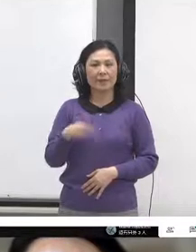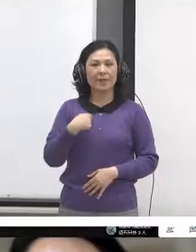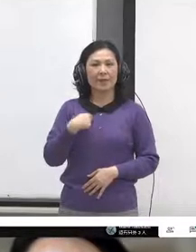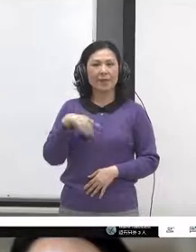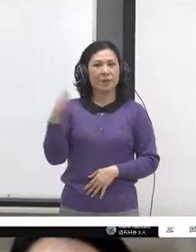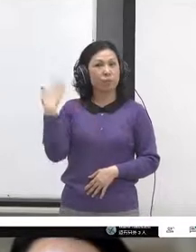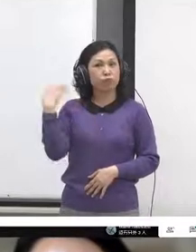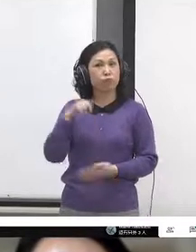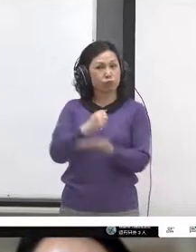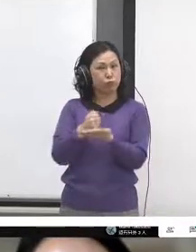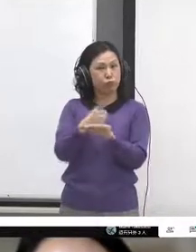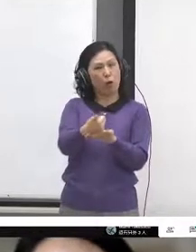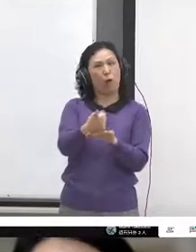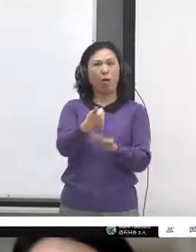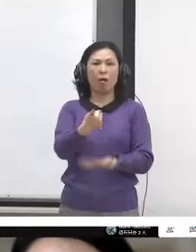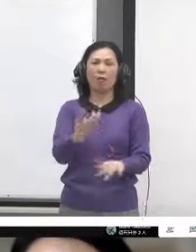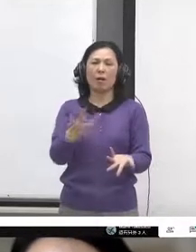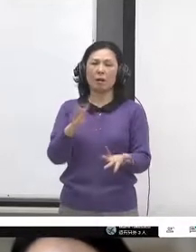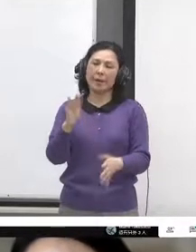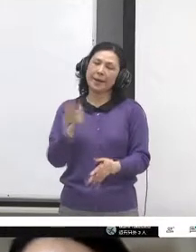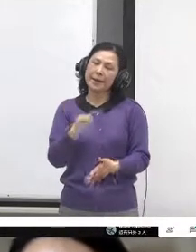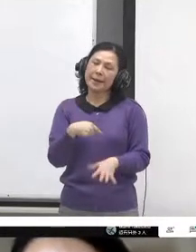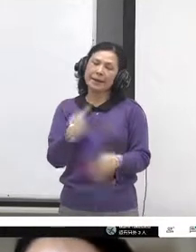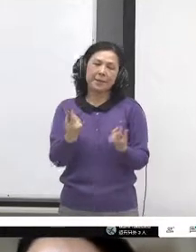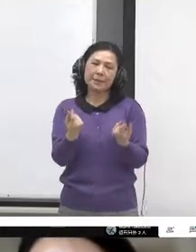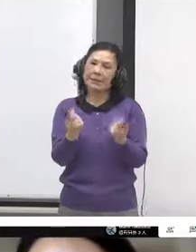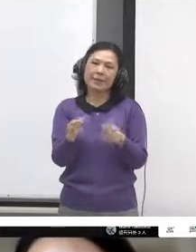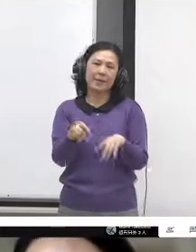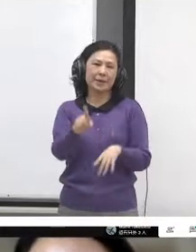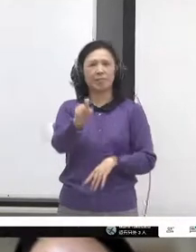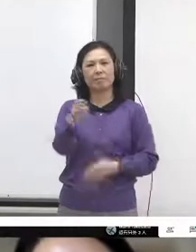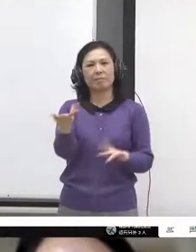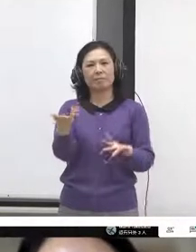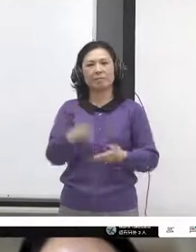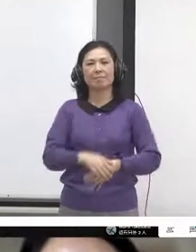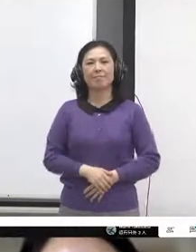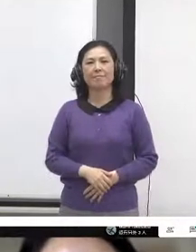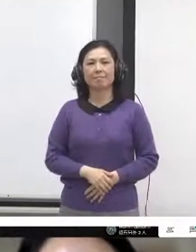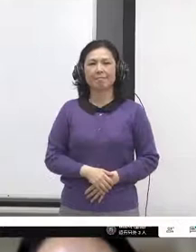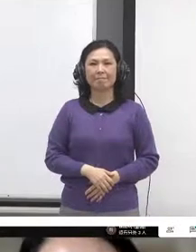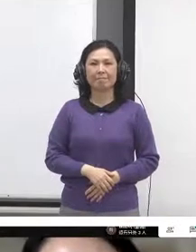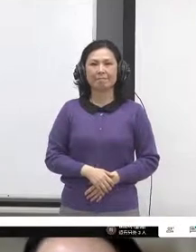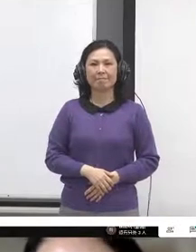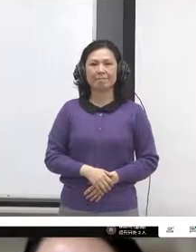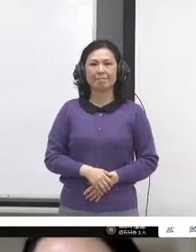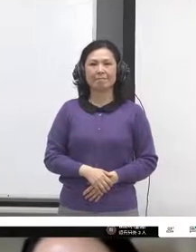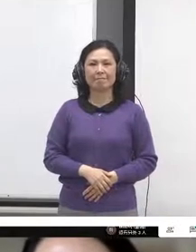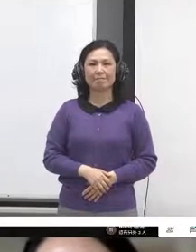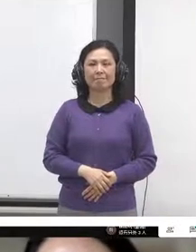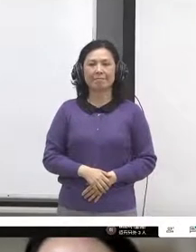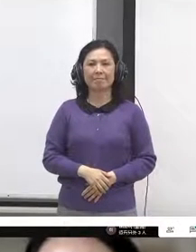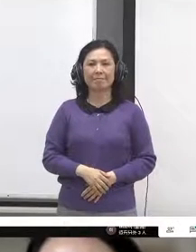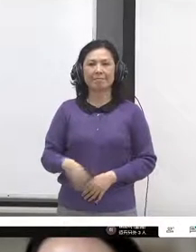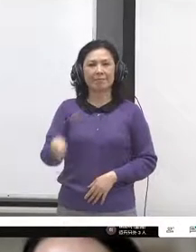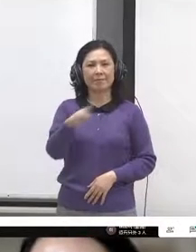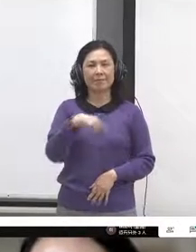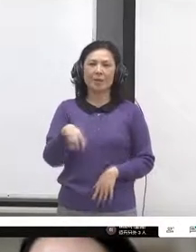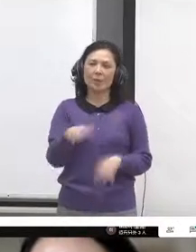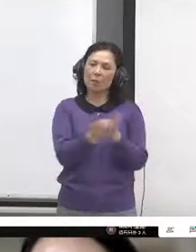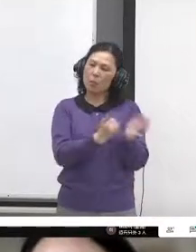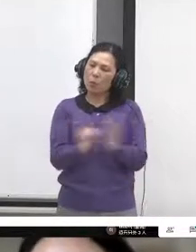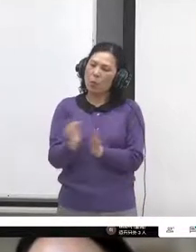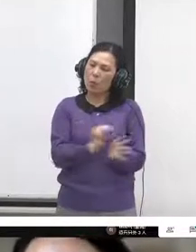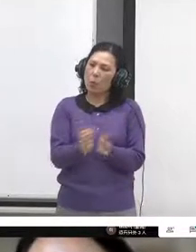after the maiden act, I think we do a lot of things. We stand together with the Hong